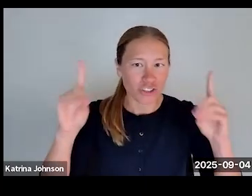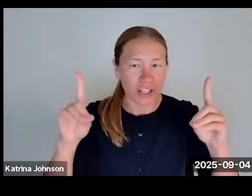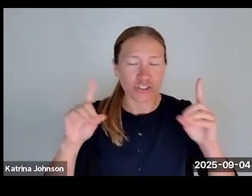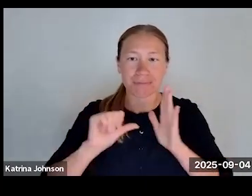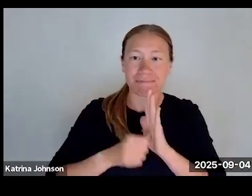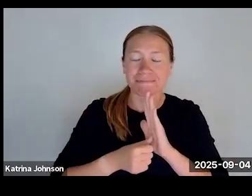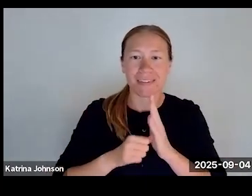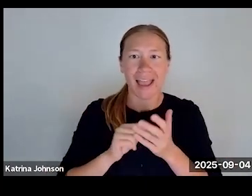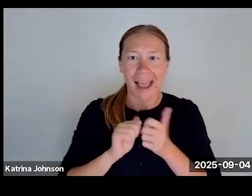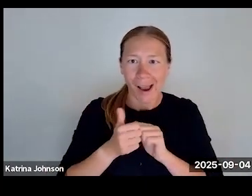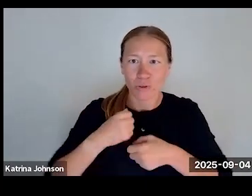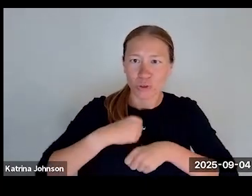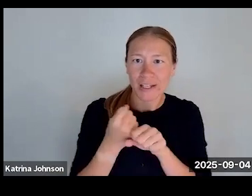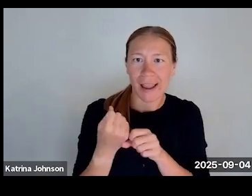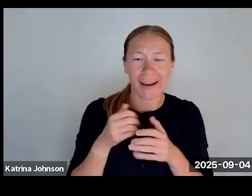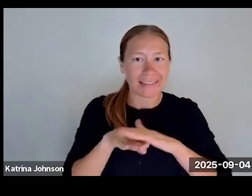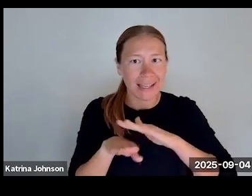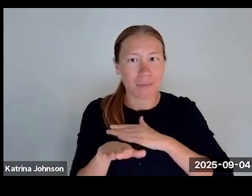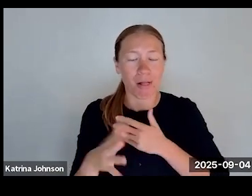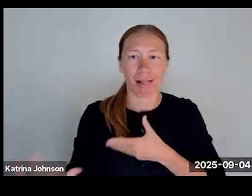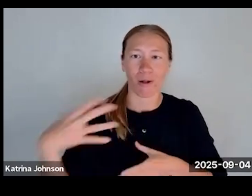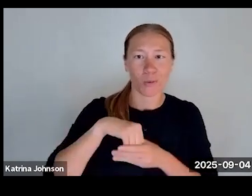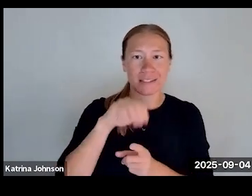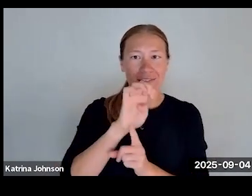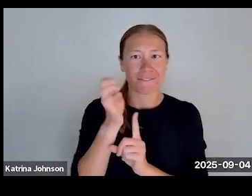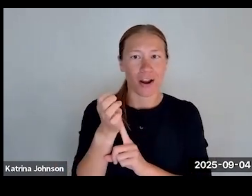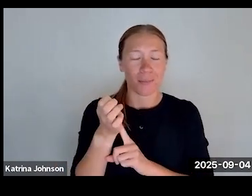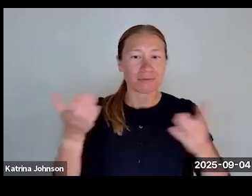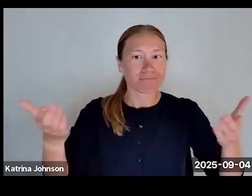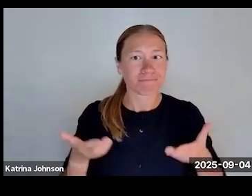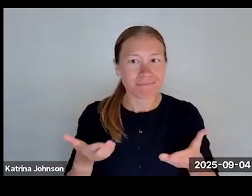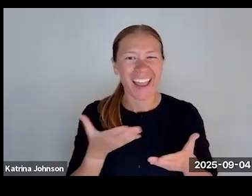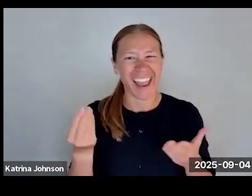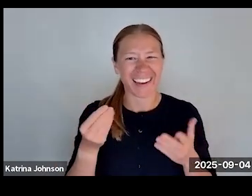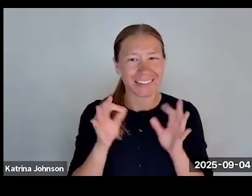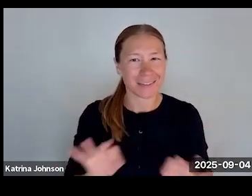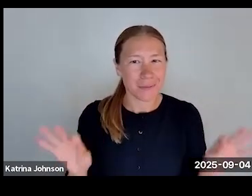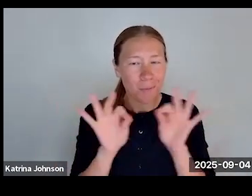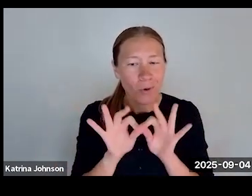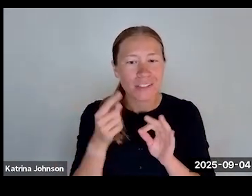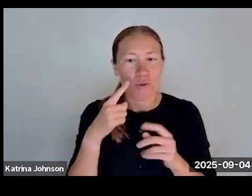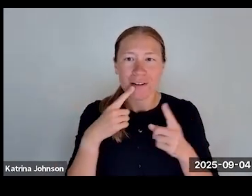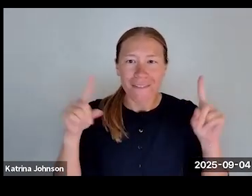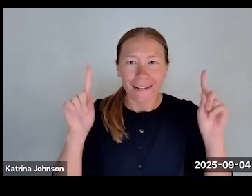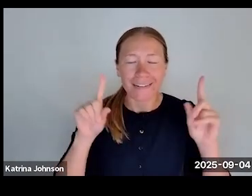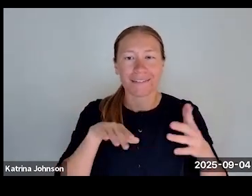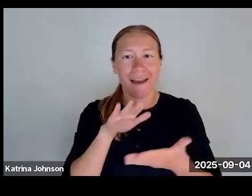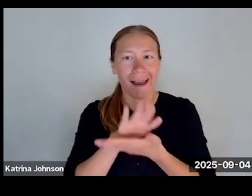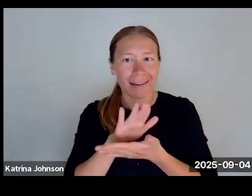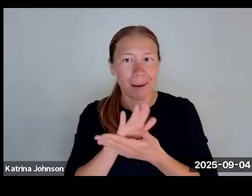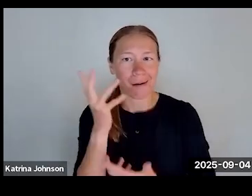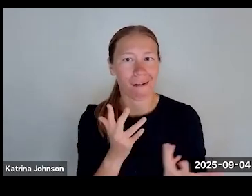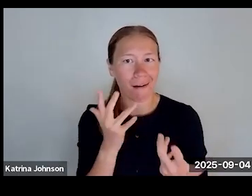create accessible and inclusive environments and the significance of effective academic accommodations for